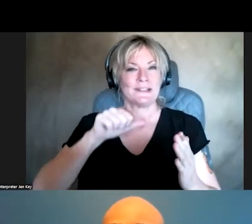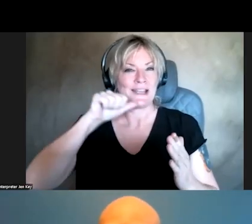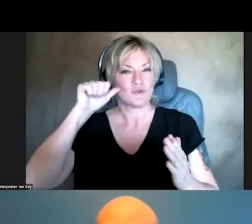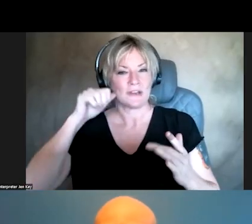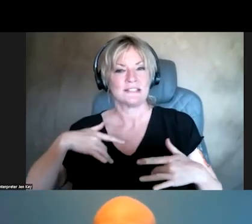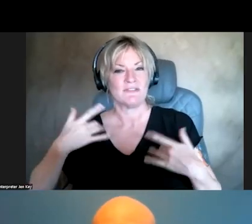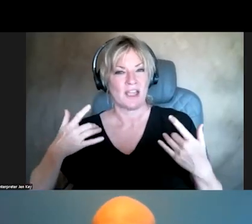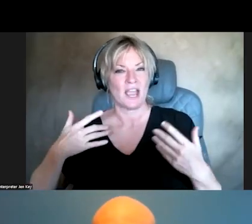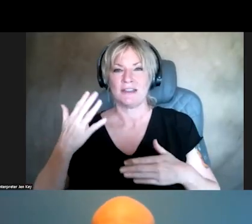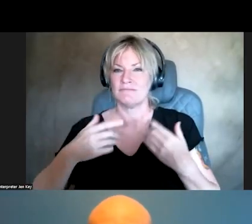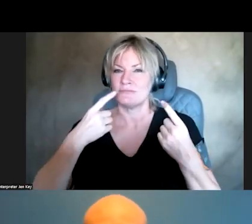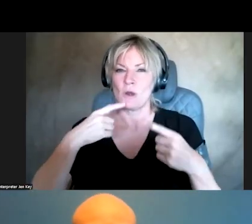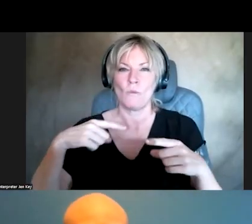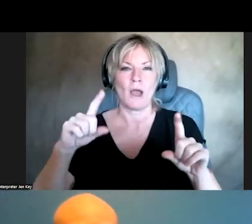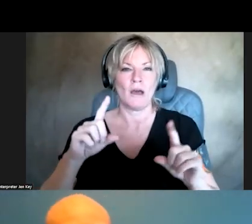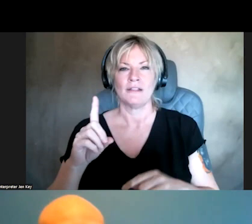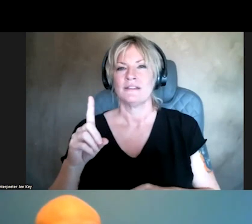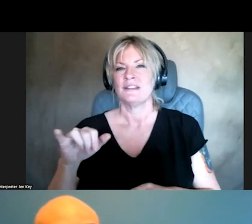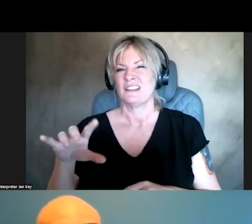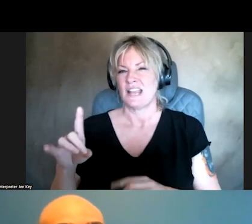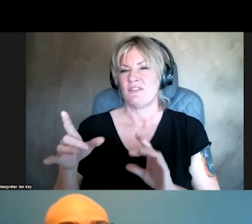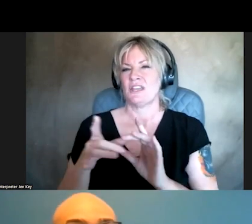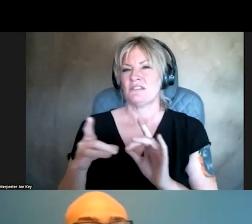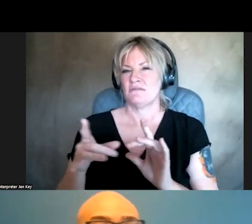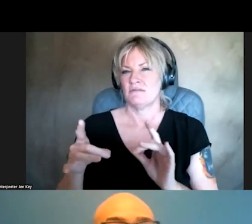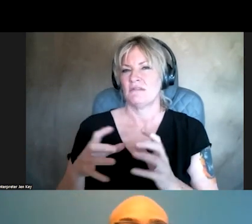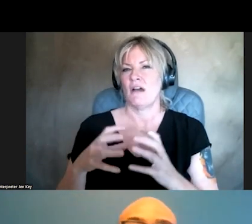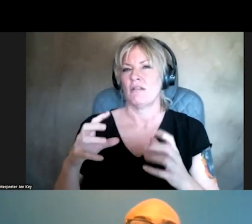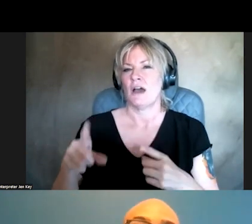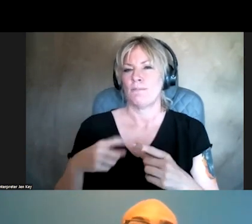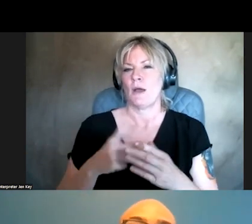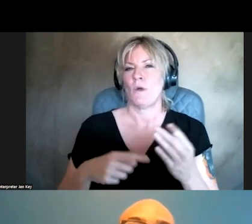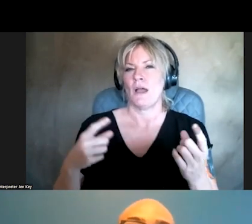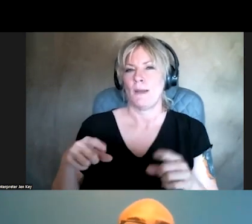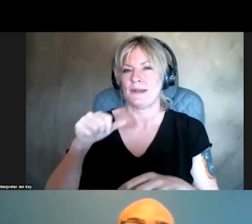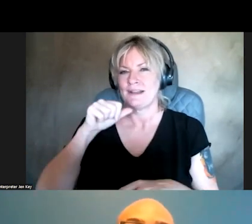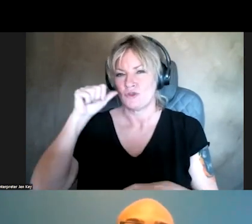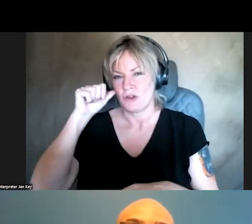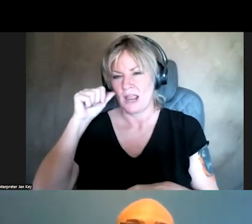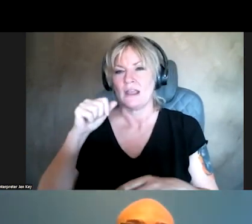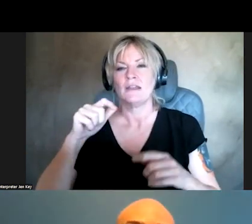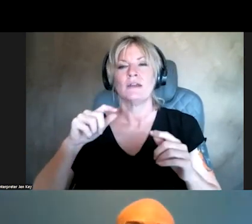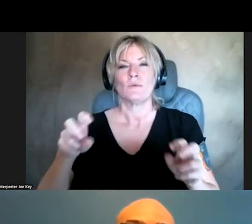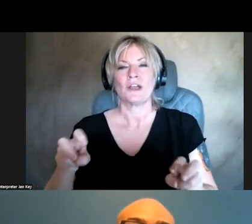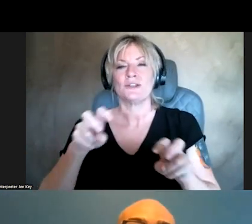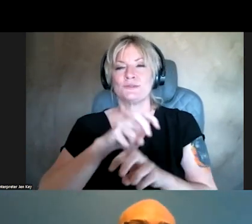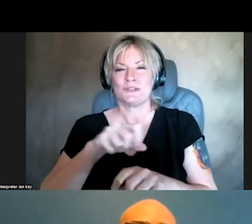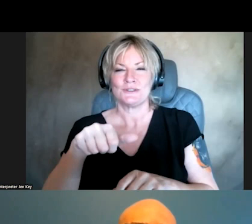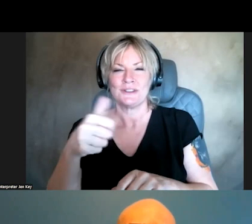well. David kind of talked through a lot about what happened yesterday, but just a